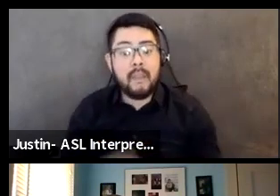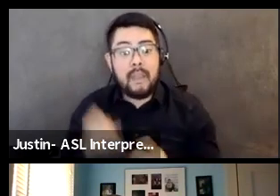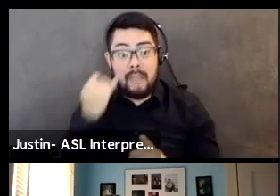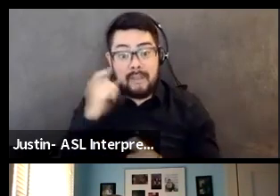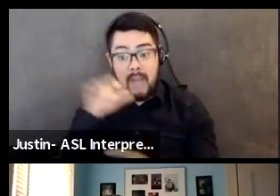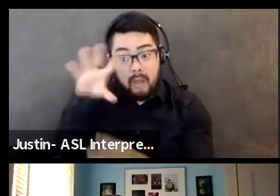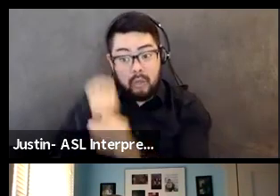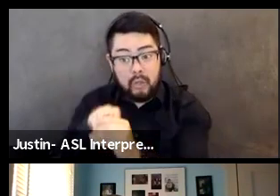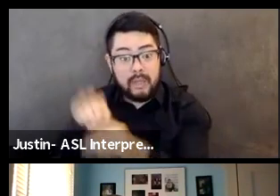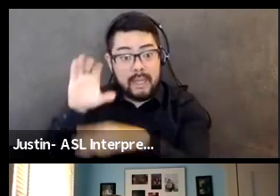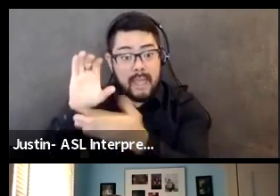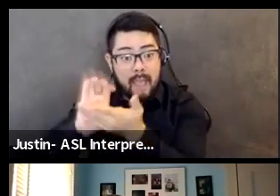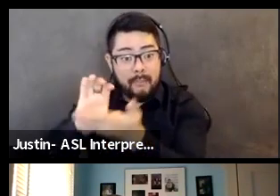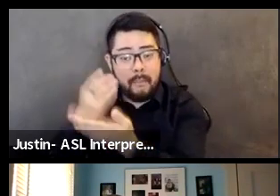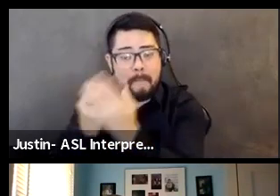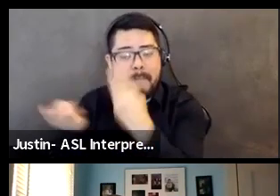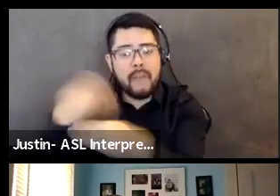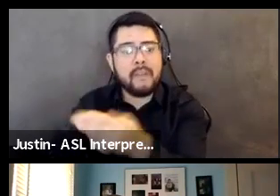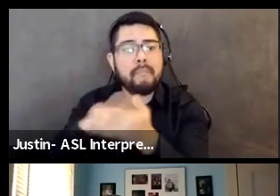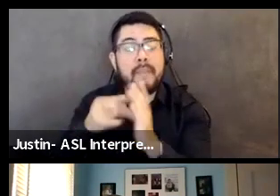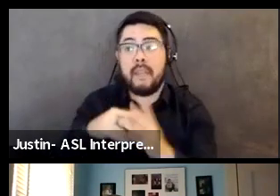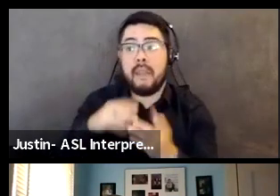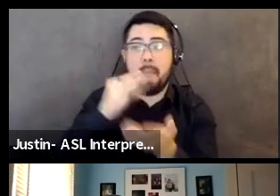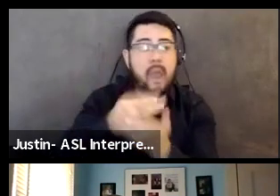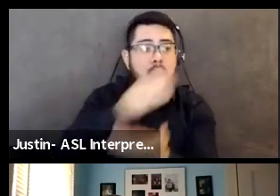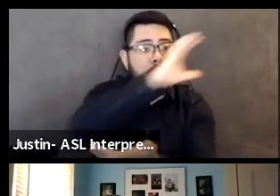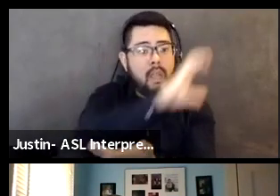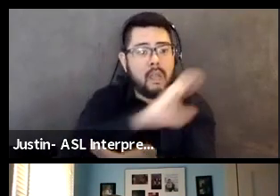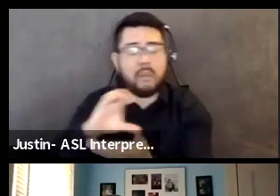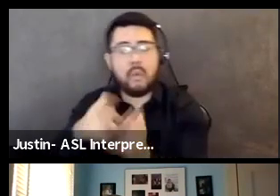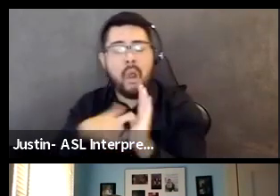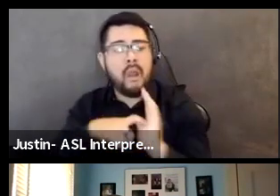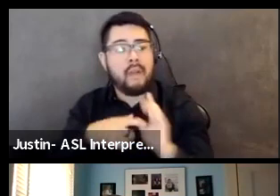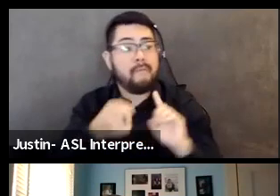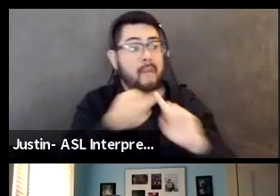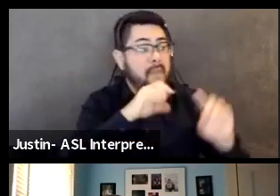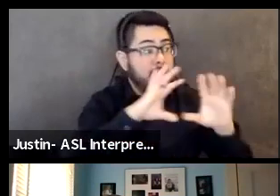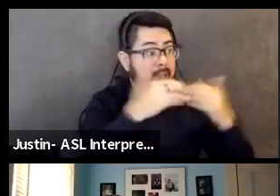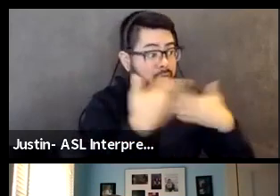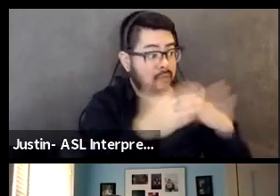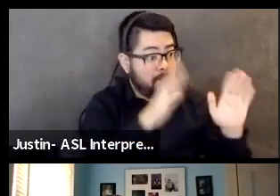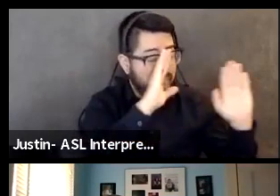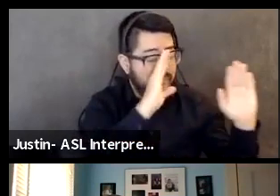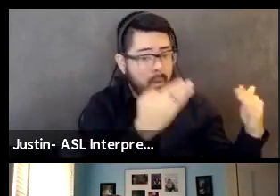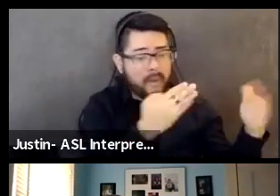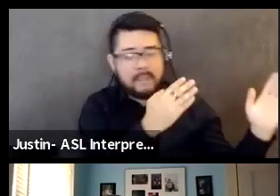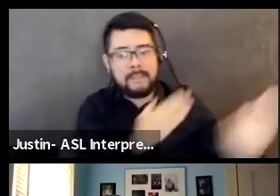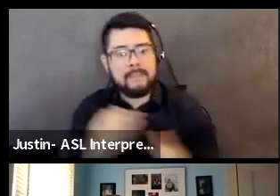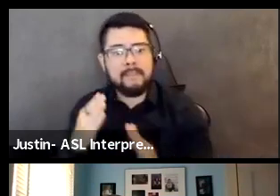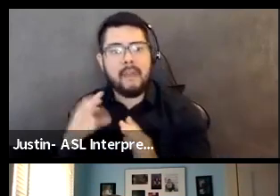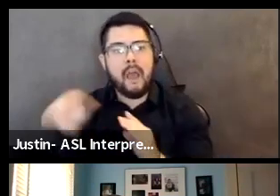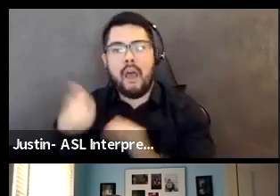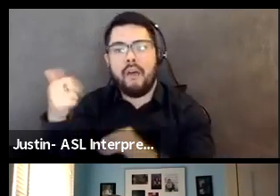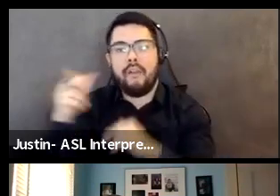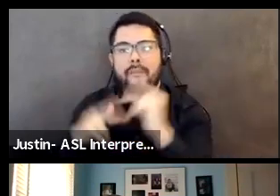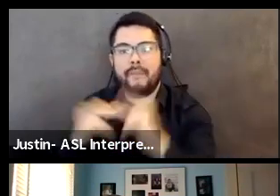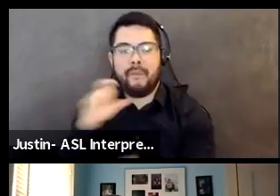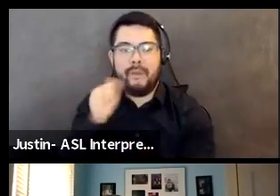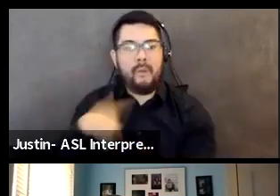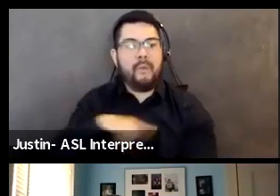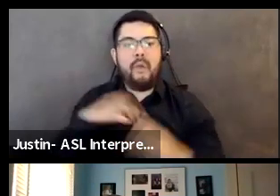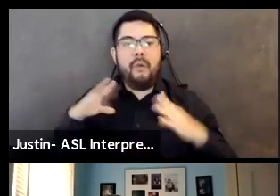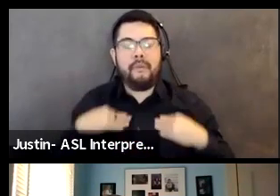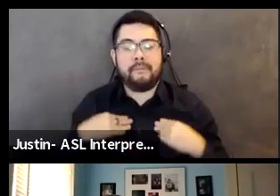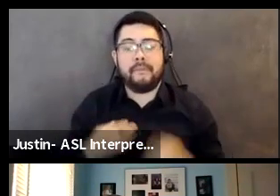budget they are forced to divert dollars away from a classroom to improve a building they do not own under dr jackson's one